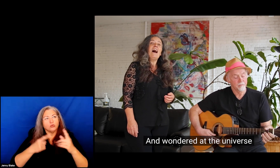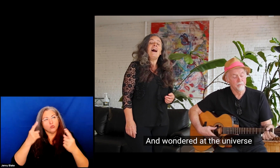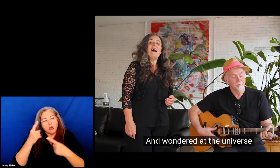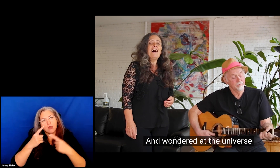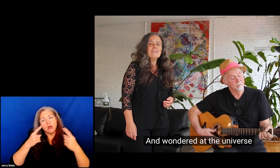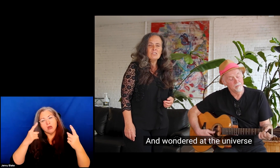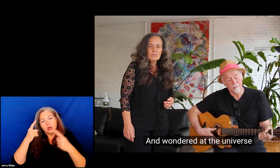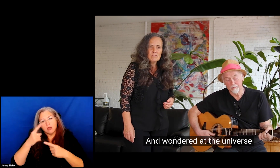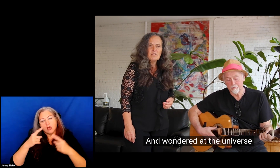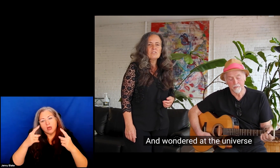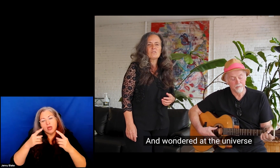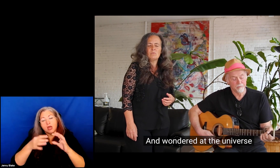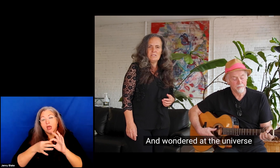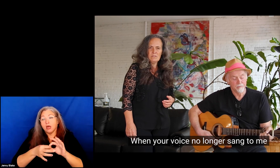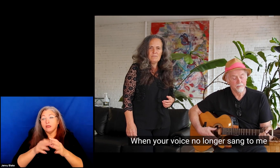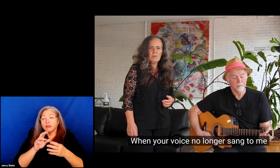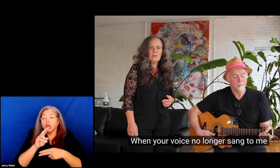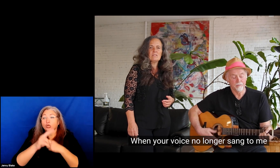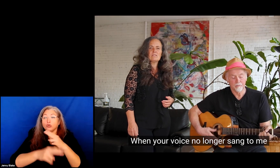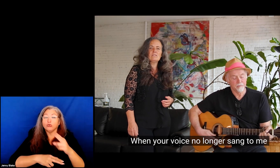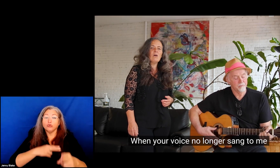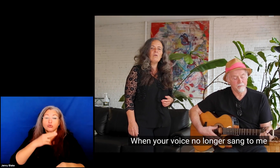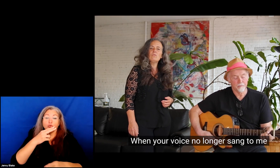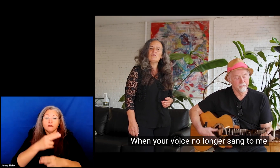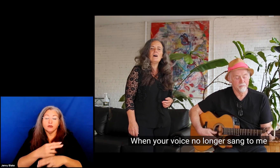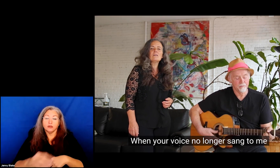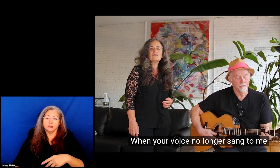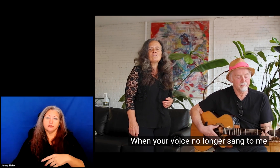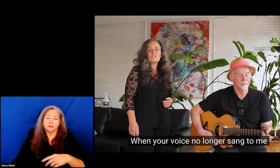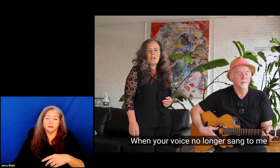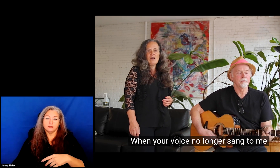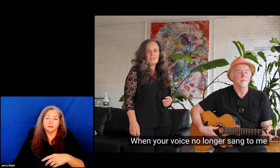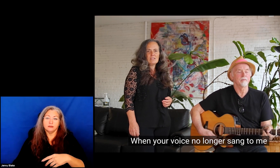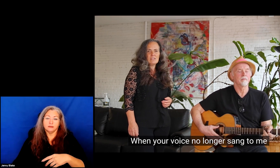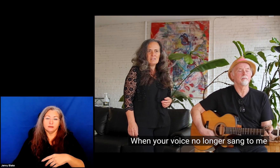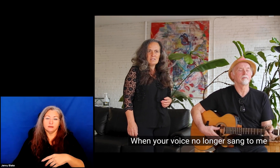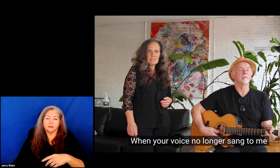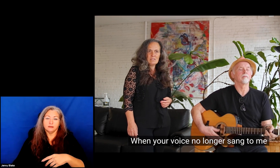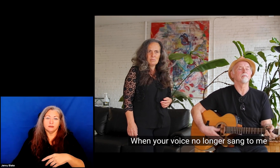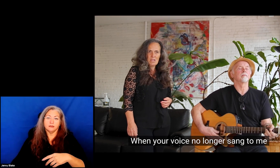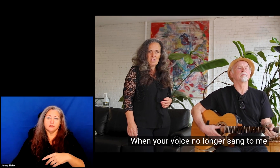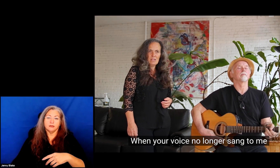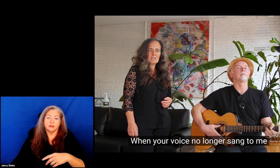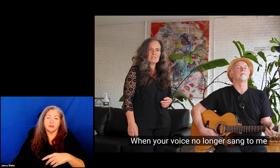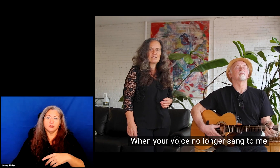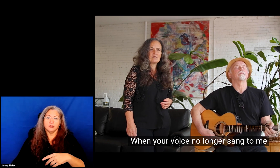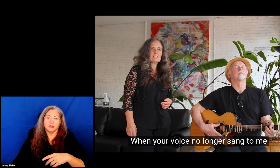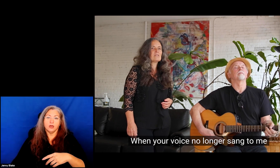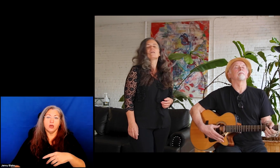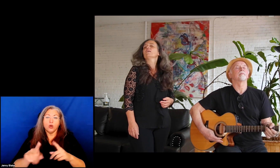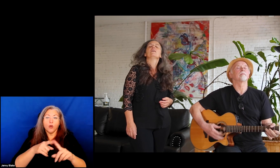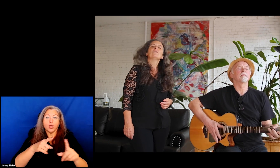the universe, when your voice no longer said to me.